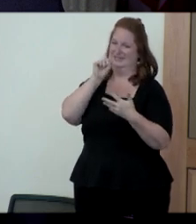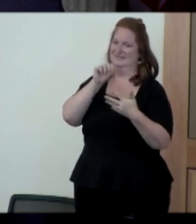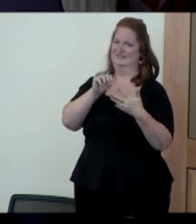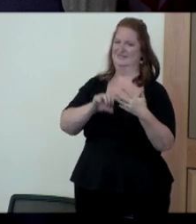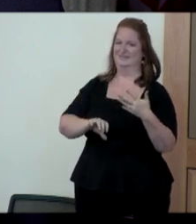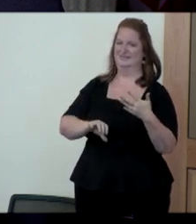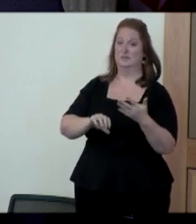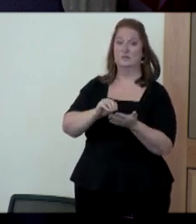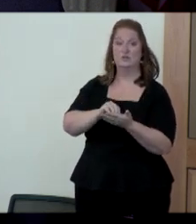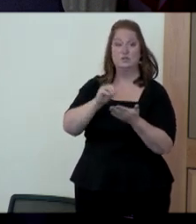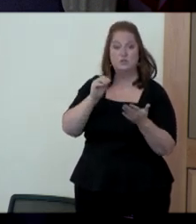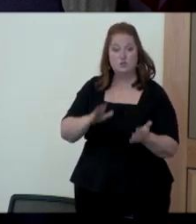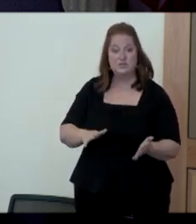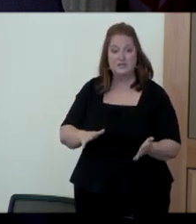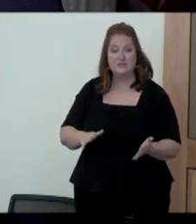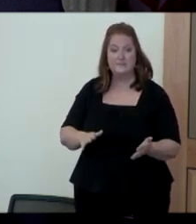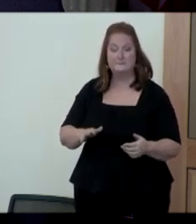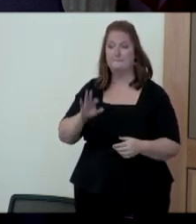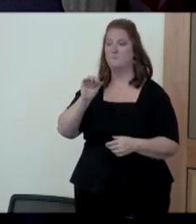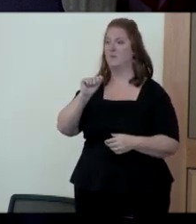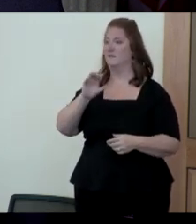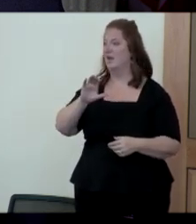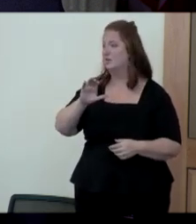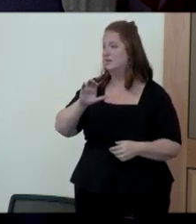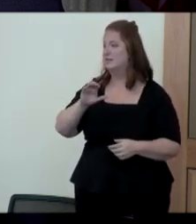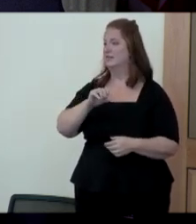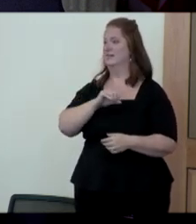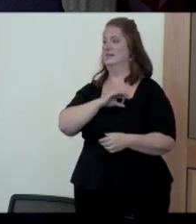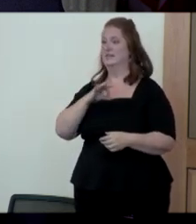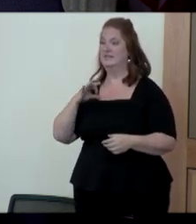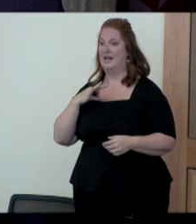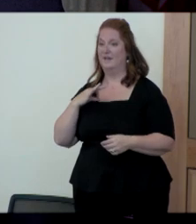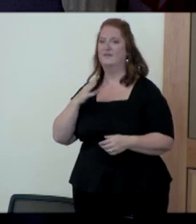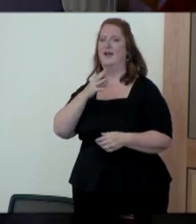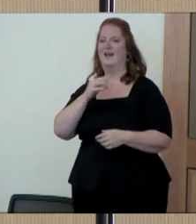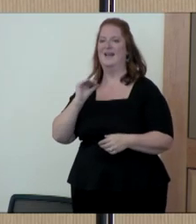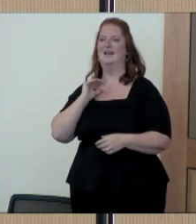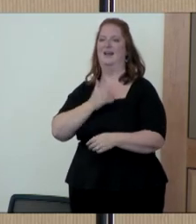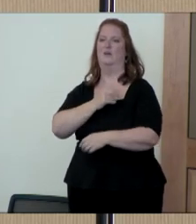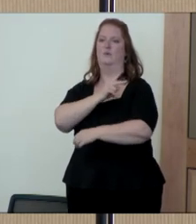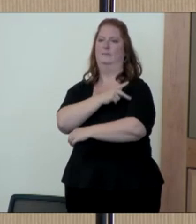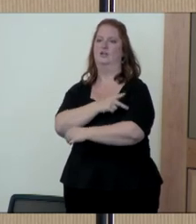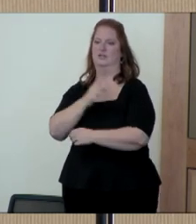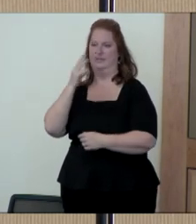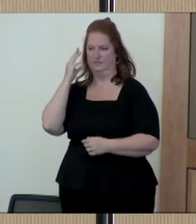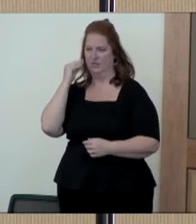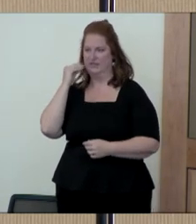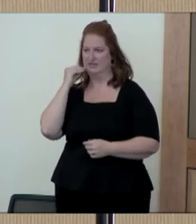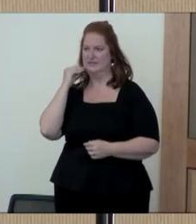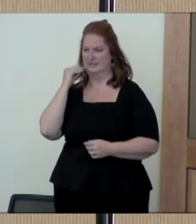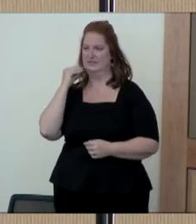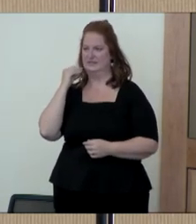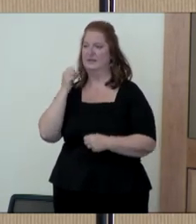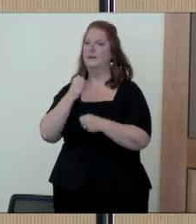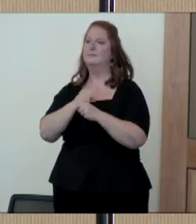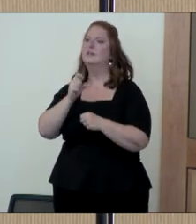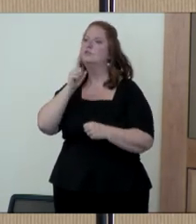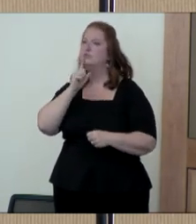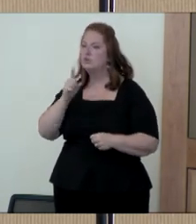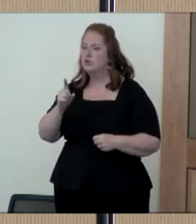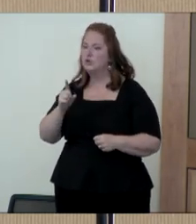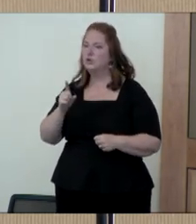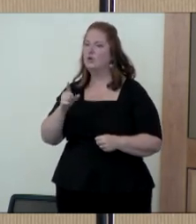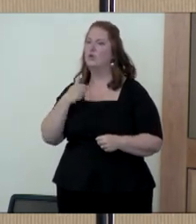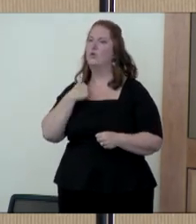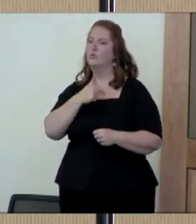of our student, our faculty and staff, and our patient experience. It's to ensure that we